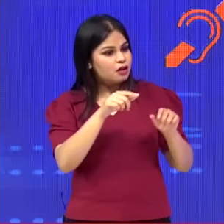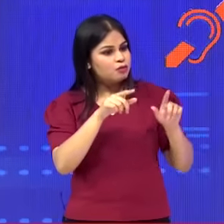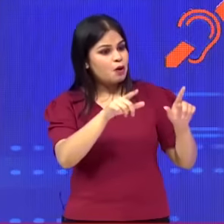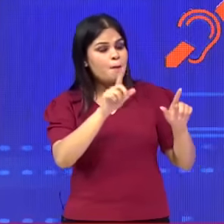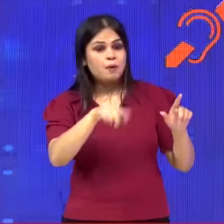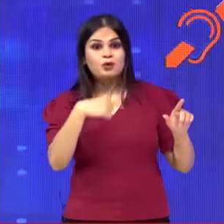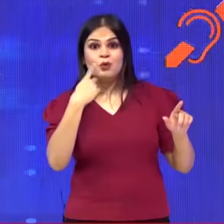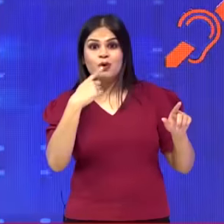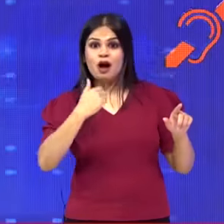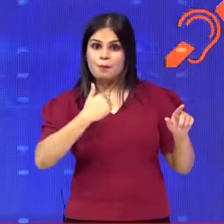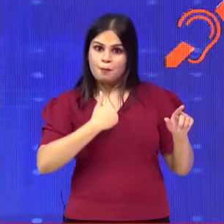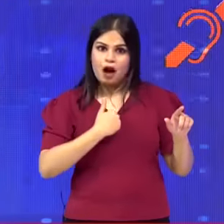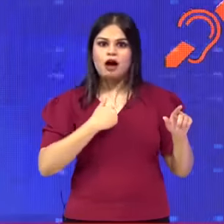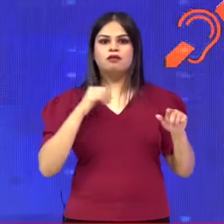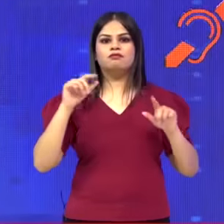Pawan's, should have been mine.